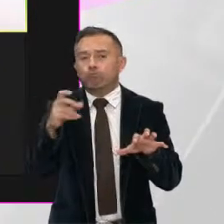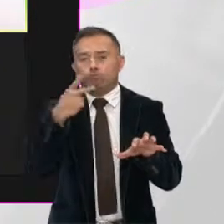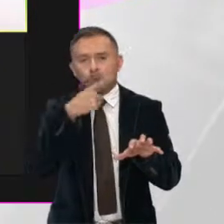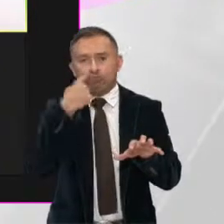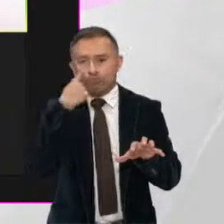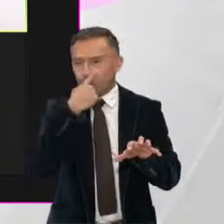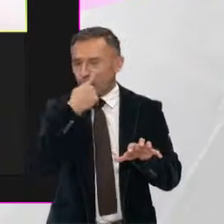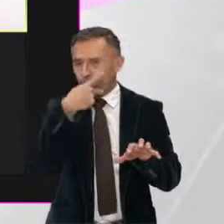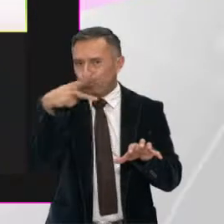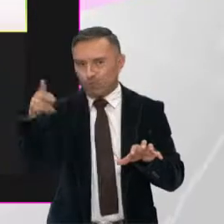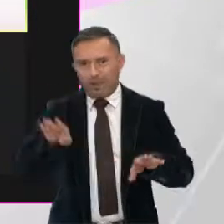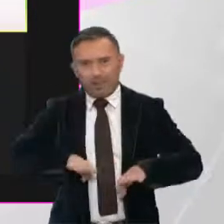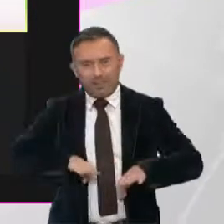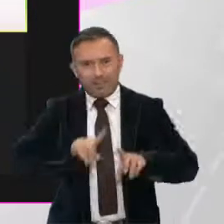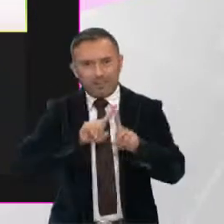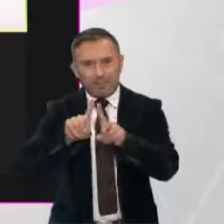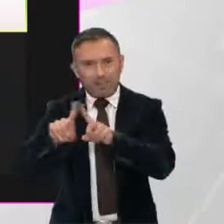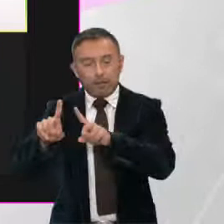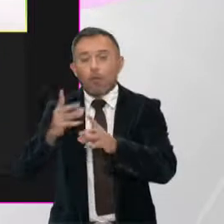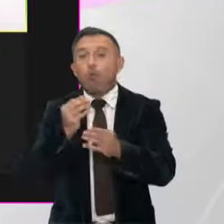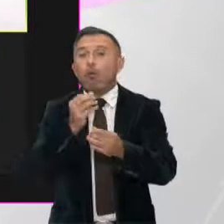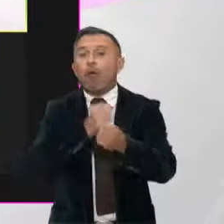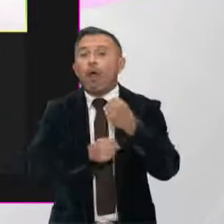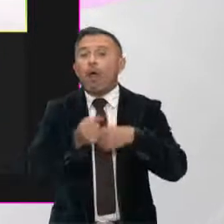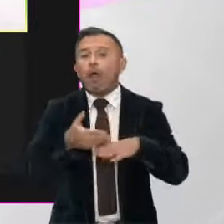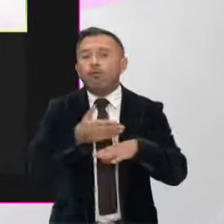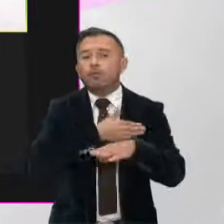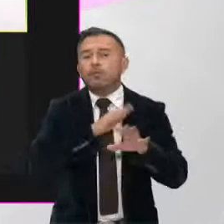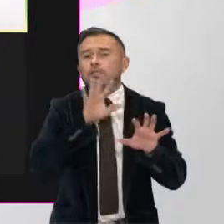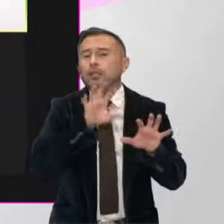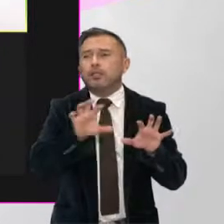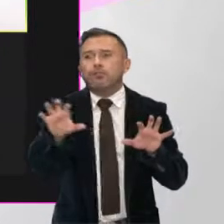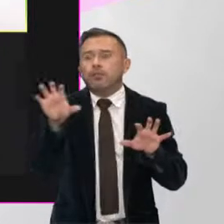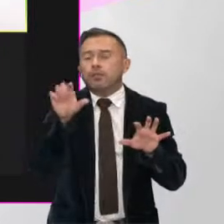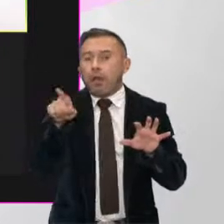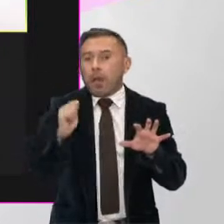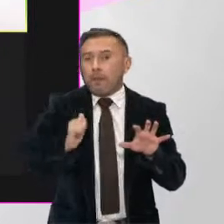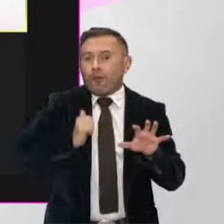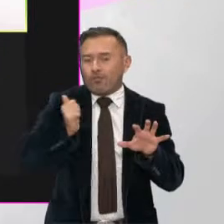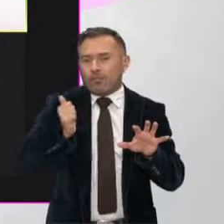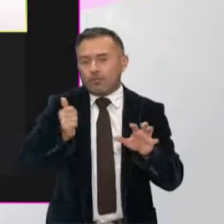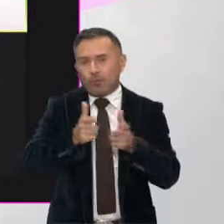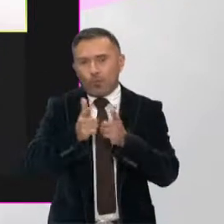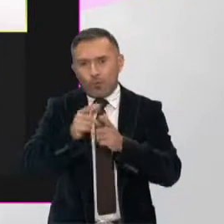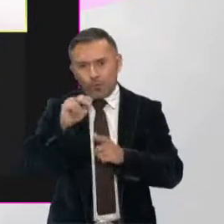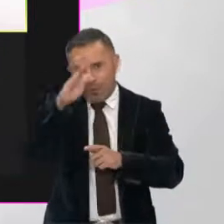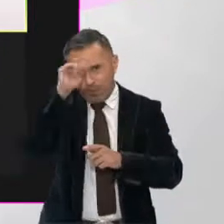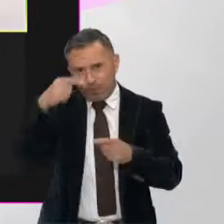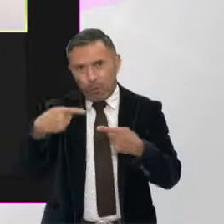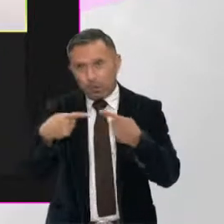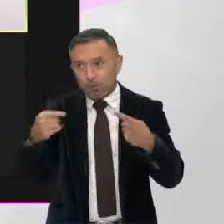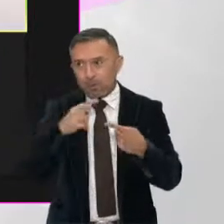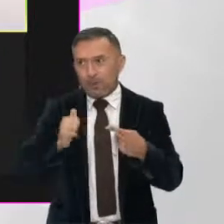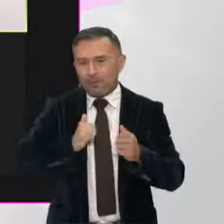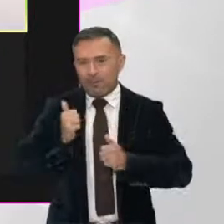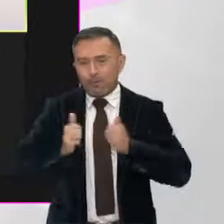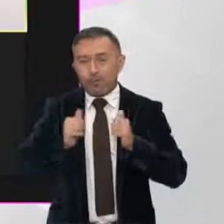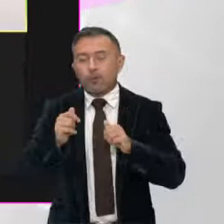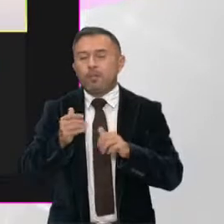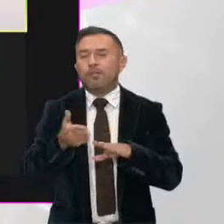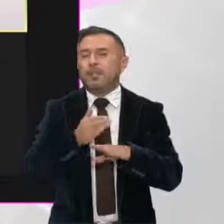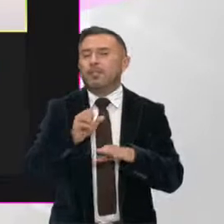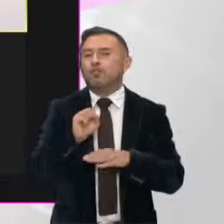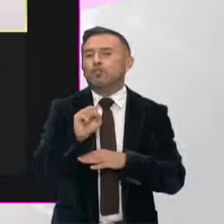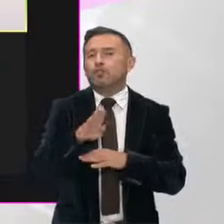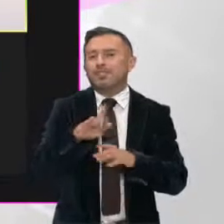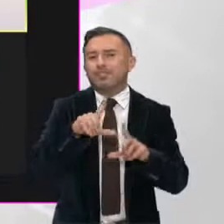Each region has its own characteristics. Many years ago, the regions have become a space for the opposing parties. And mostly in the